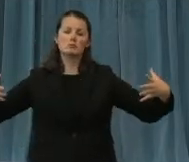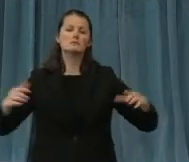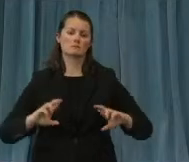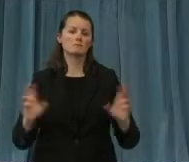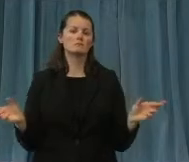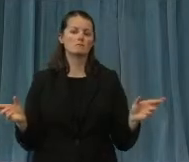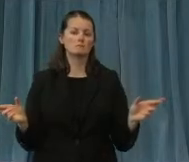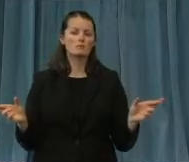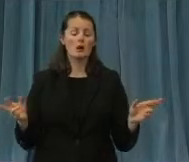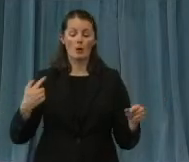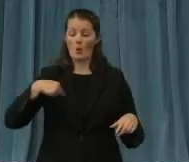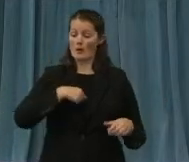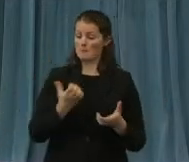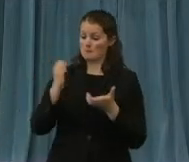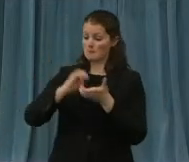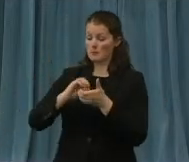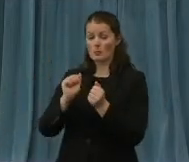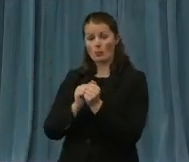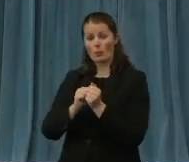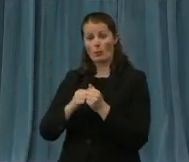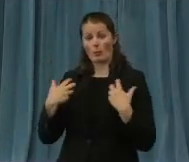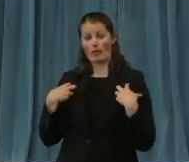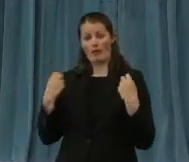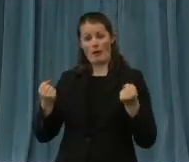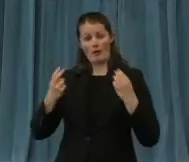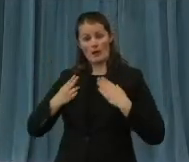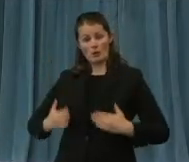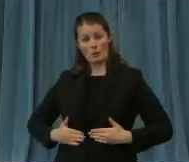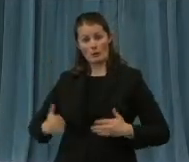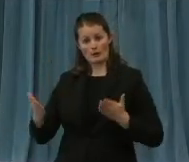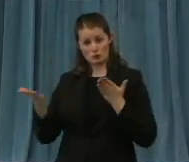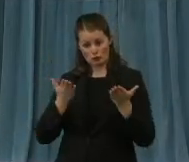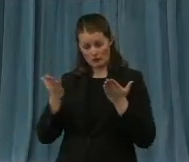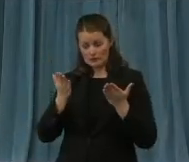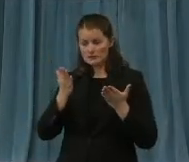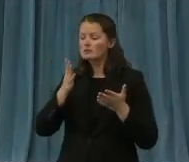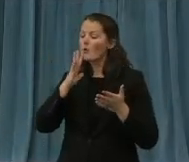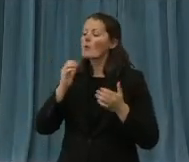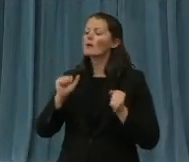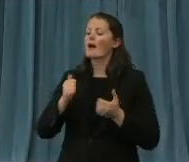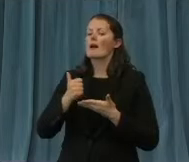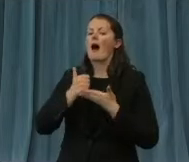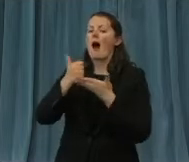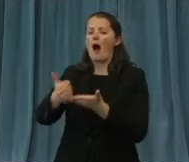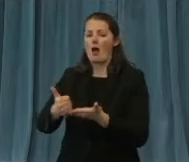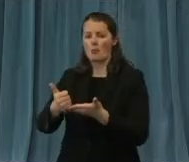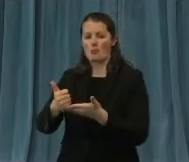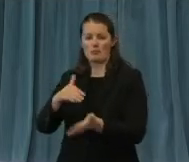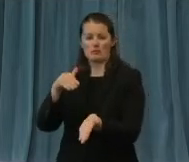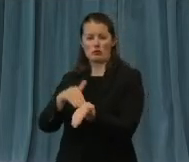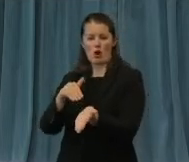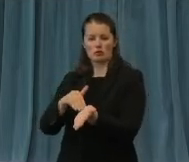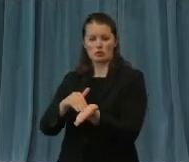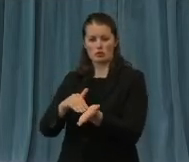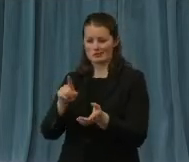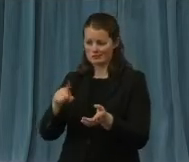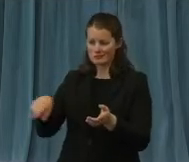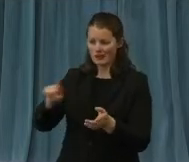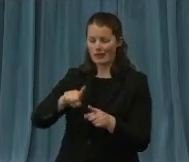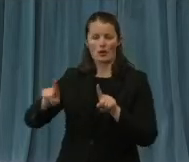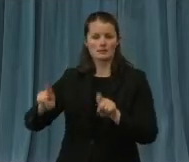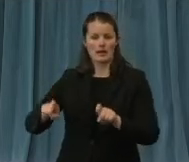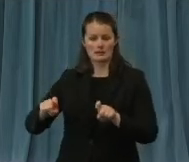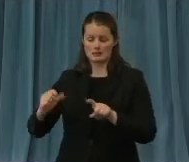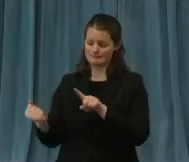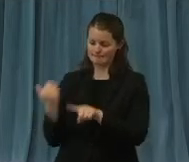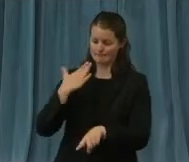Services has released updated testing criteria to assist clinicians in their testing decisions. This testing criteria is a shift from